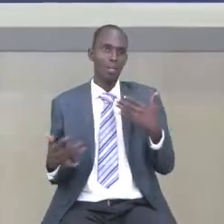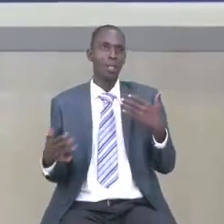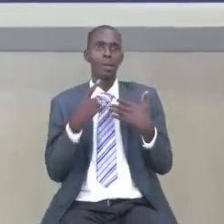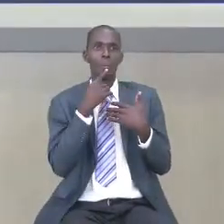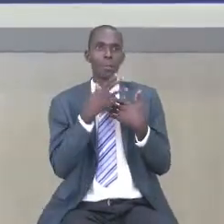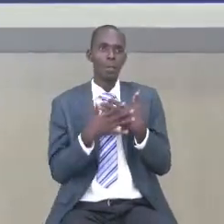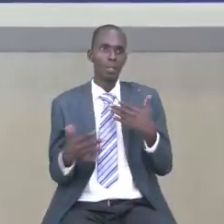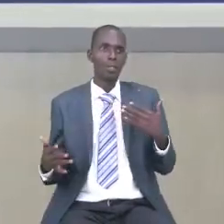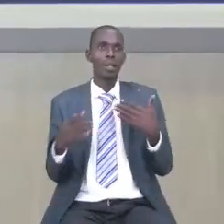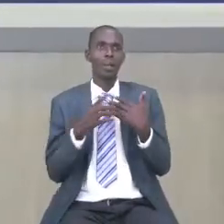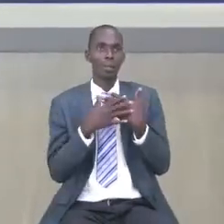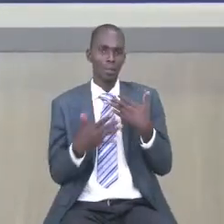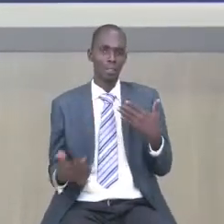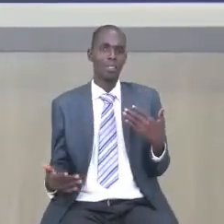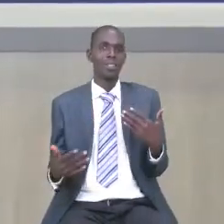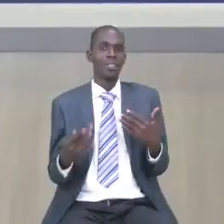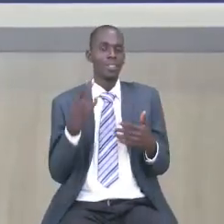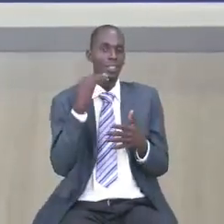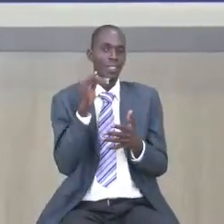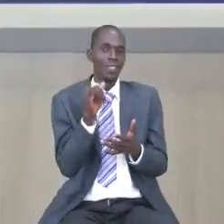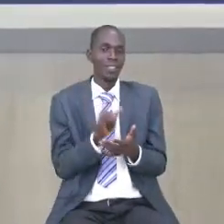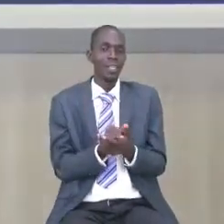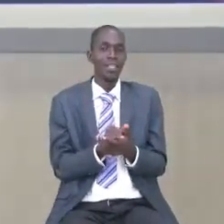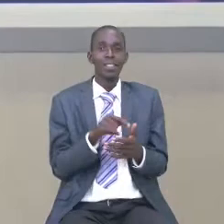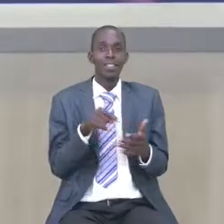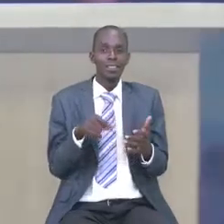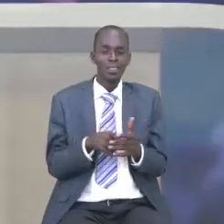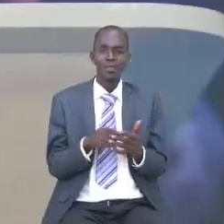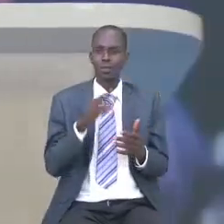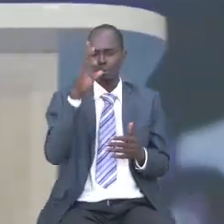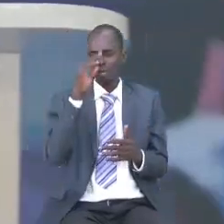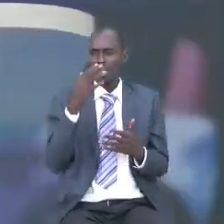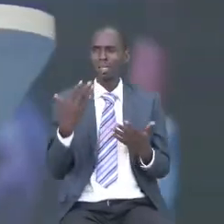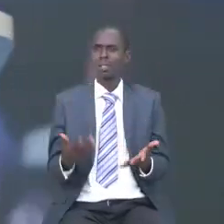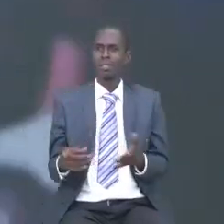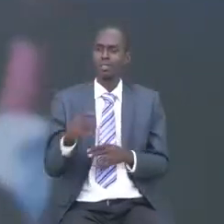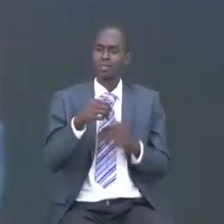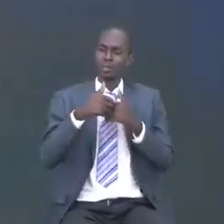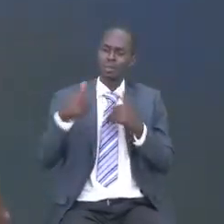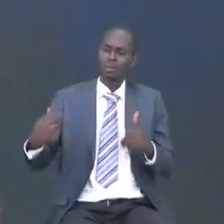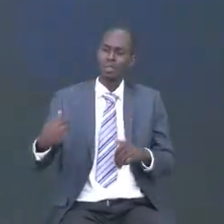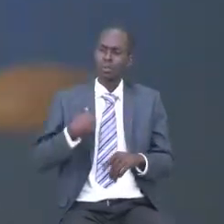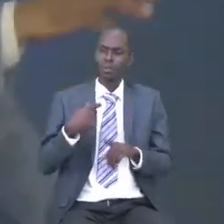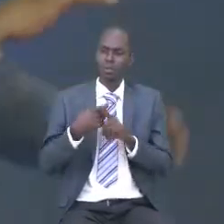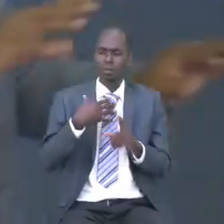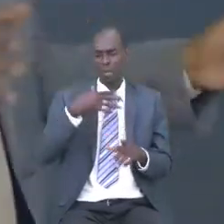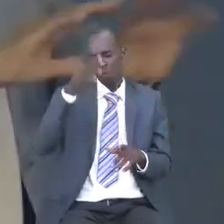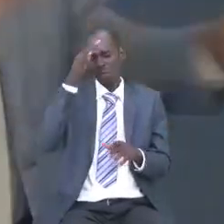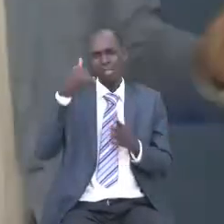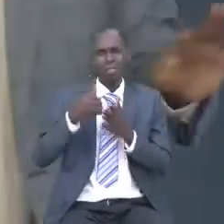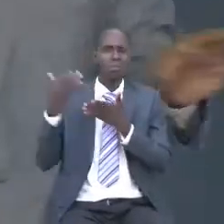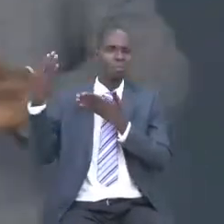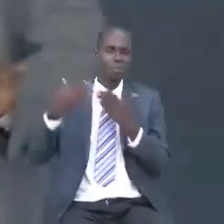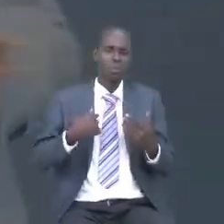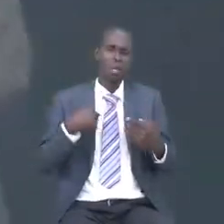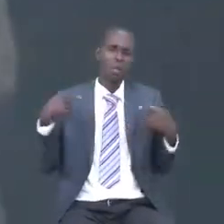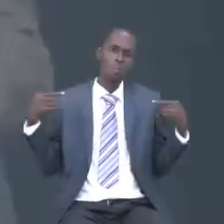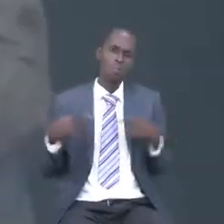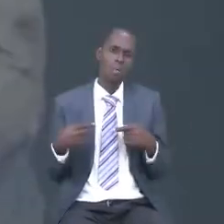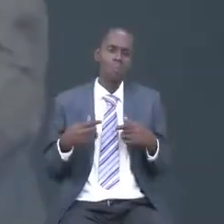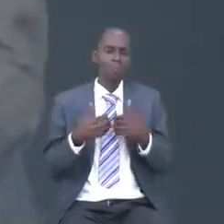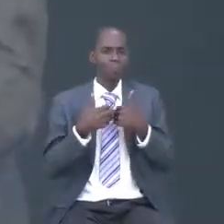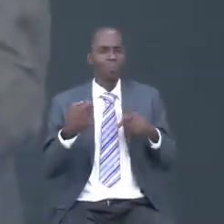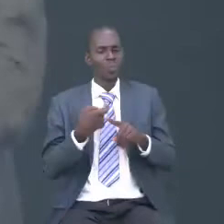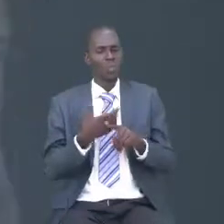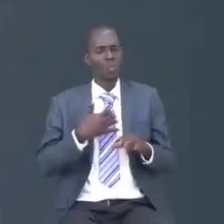my father. That caused him bleeding. They separated me from my family. That caused him bleeding. He wouldn't have been able